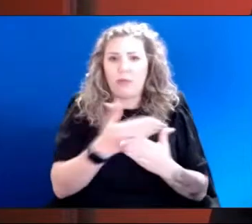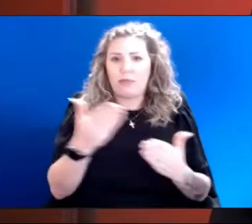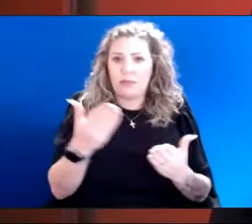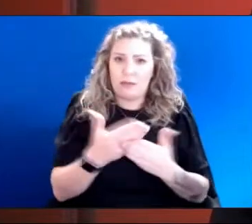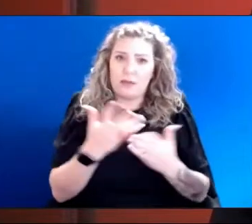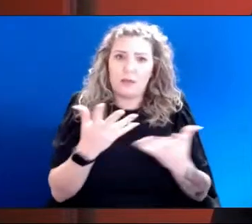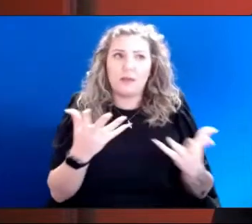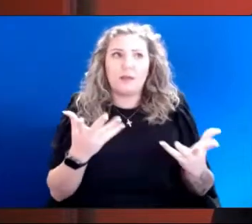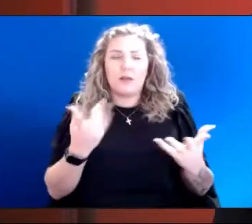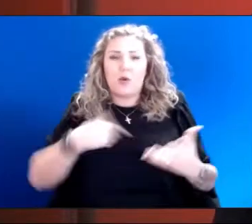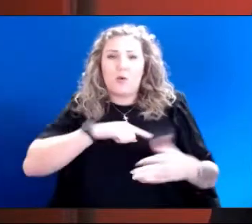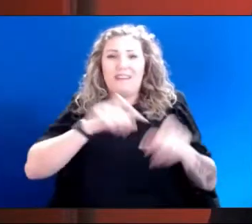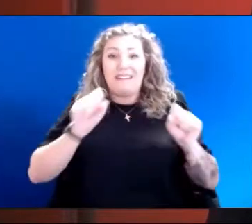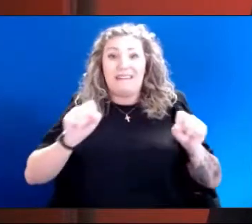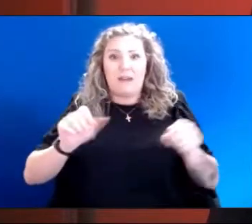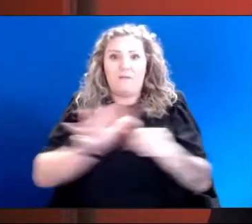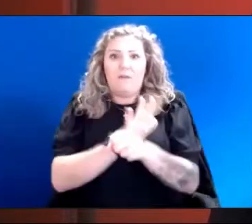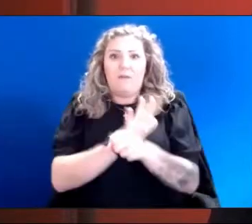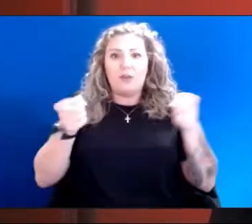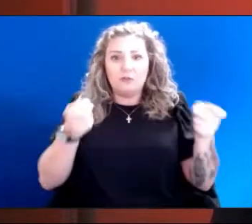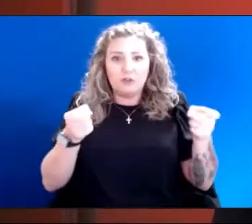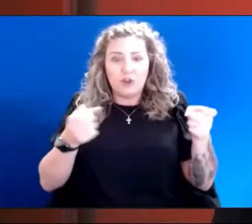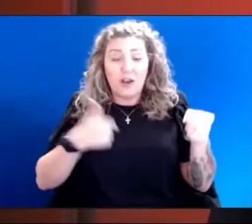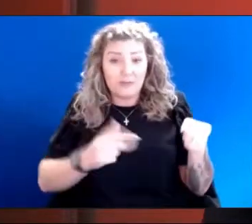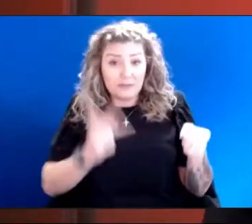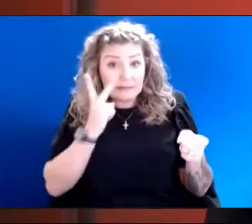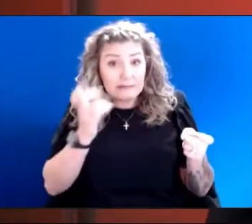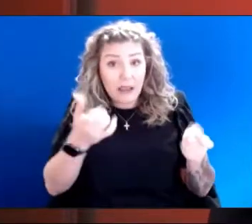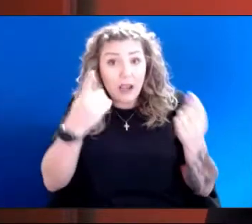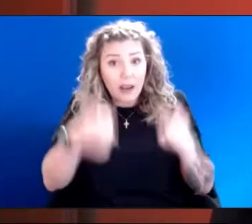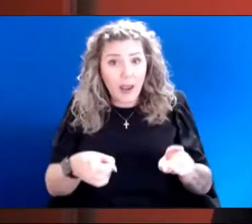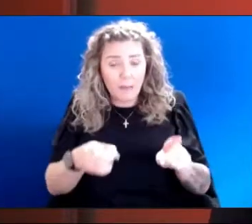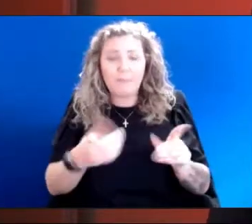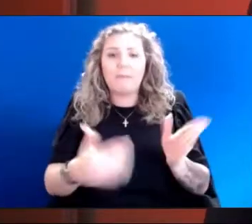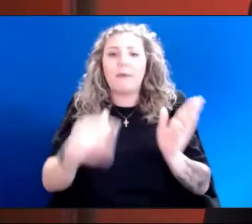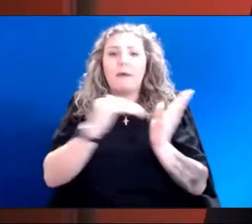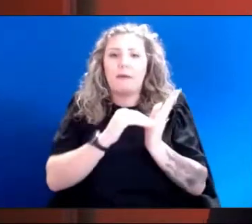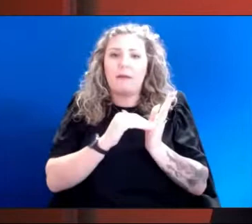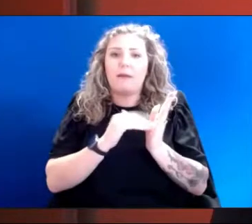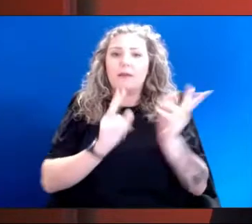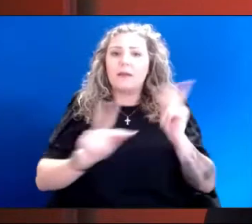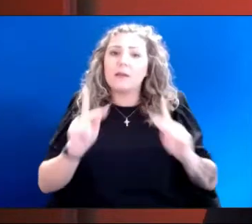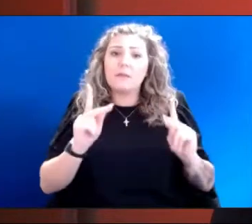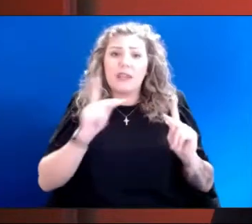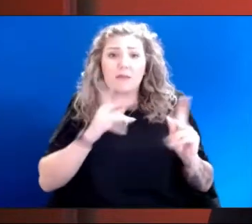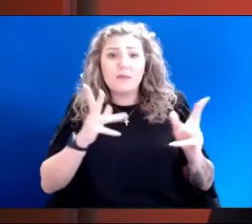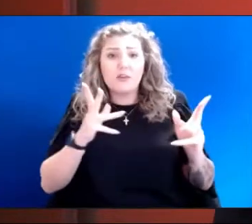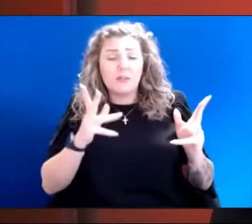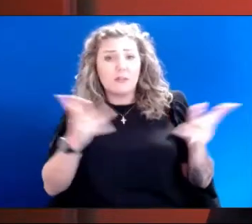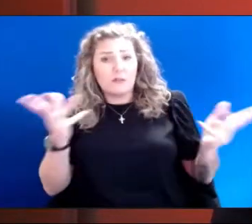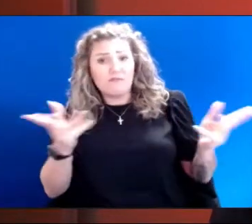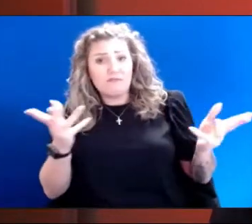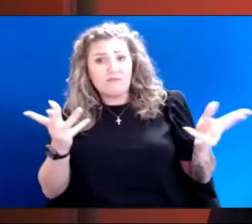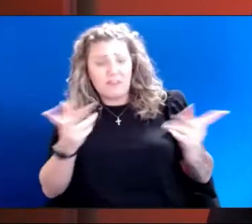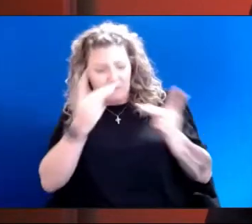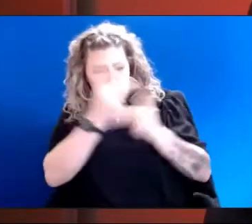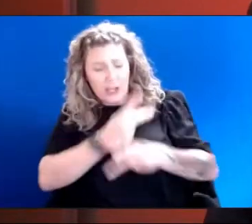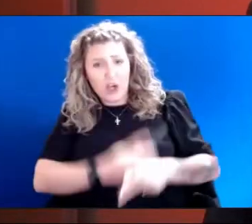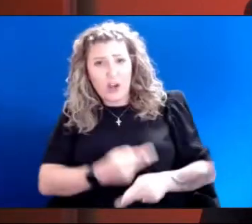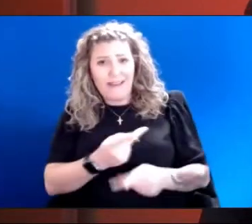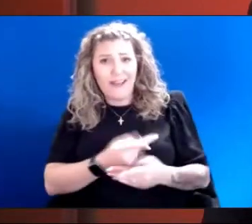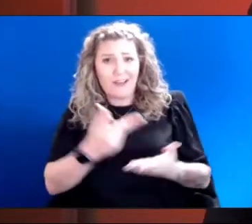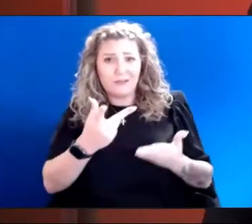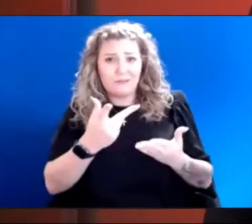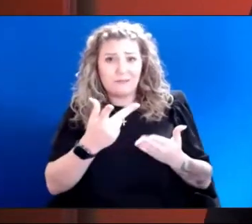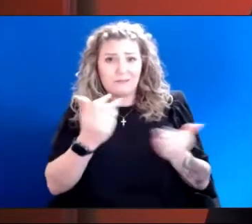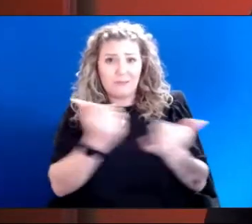have control over. And so I have seen that come back in people who had kind of wrestled through some of those issues in treatment, and